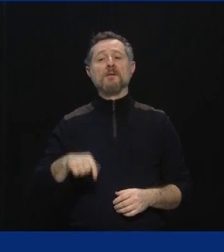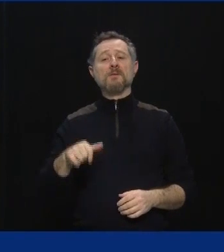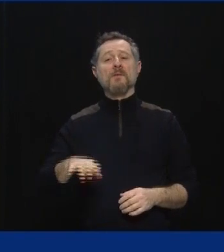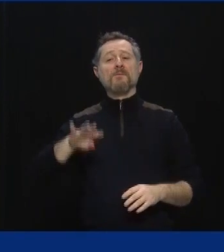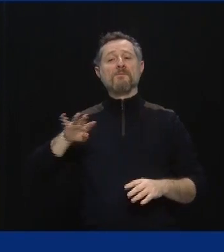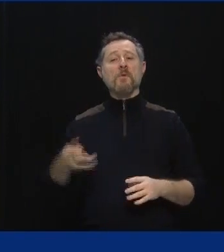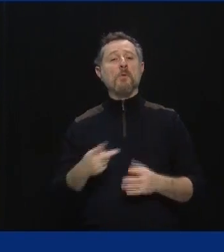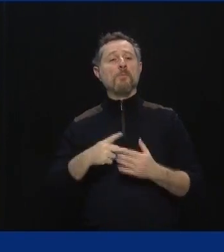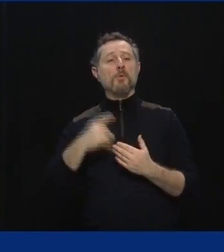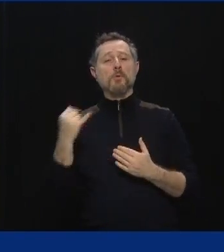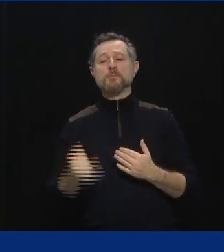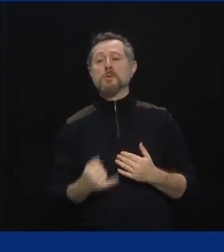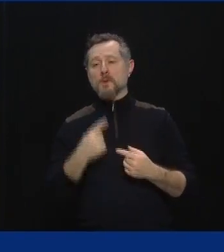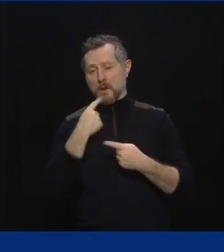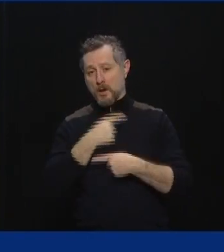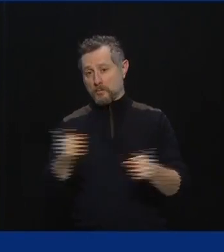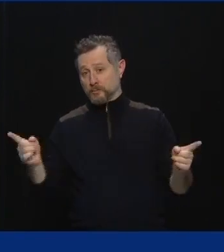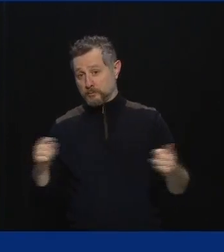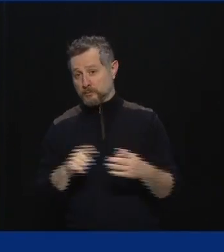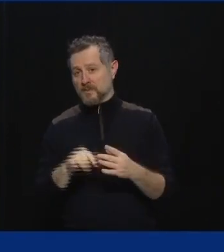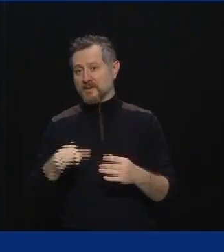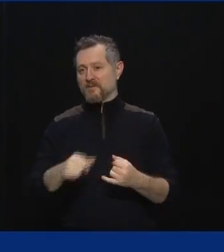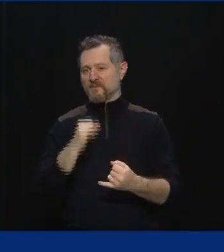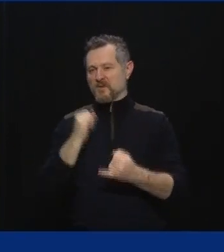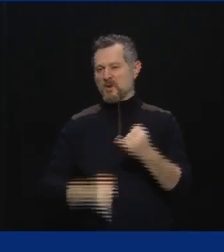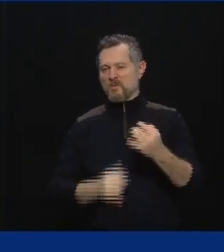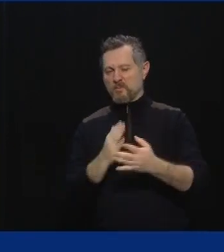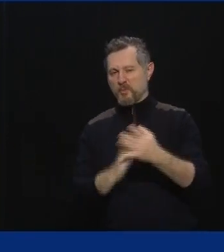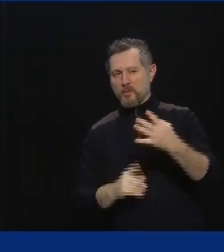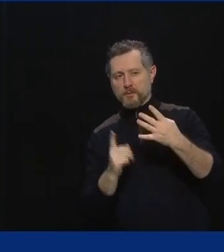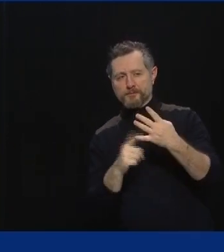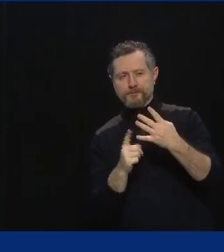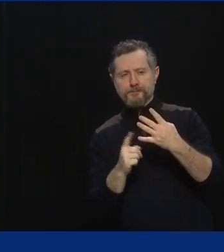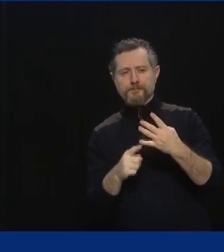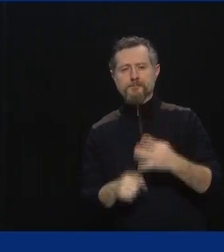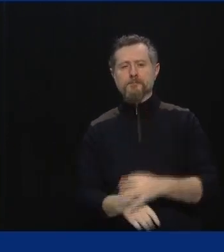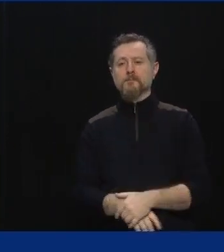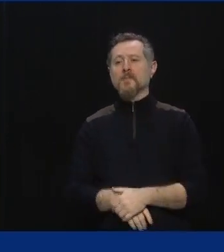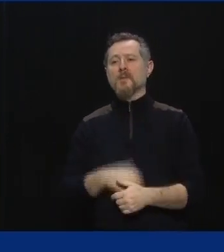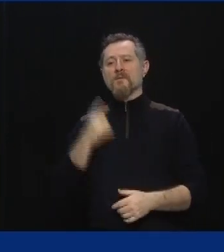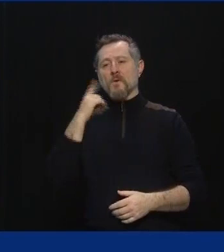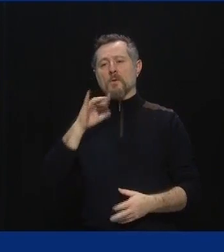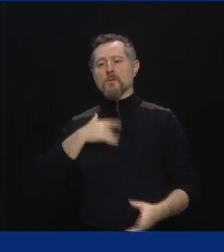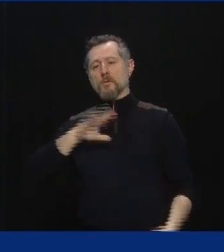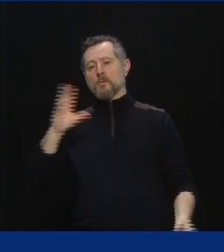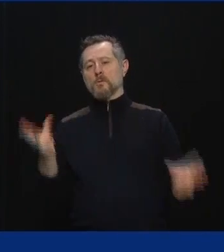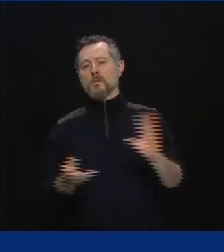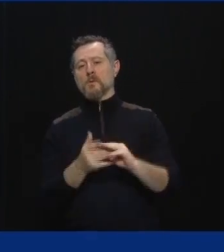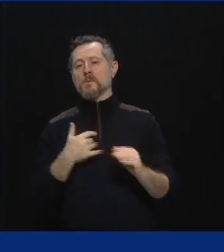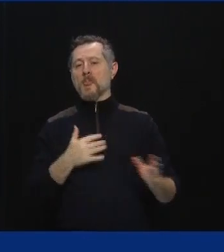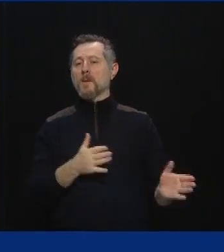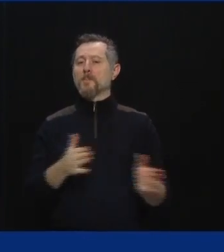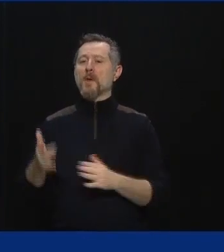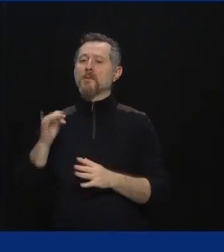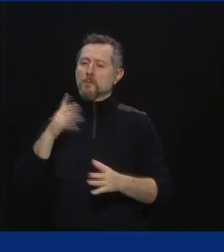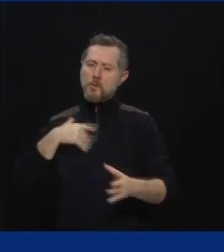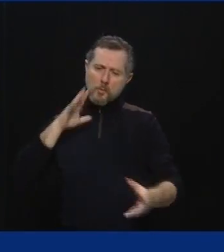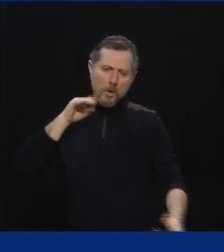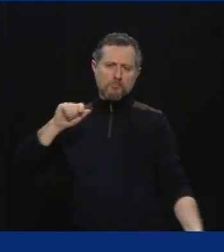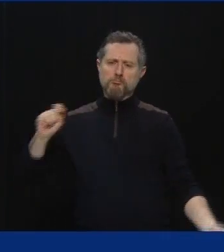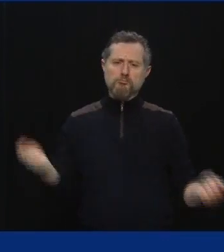announced, and this is the final piece in the total, in our plan for the total transformation of